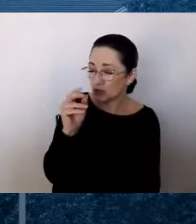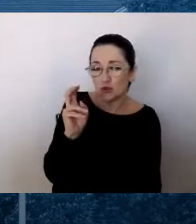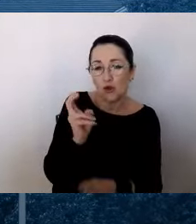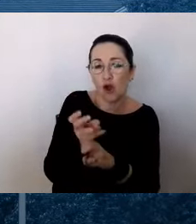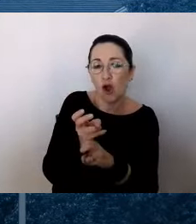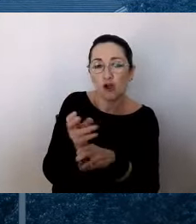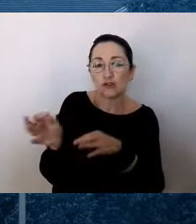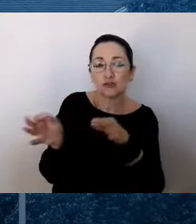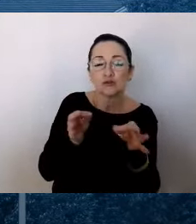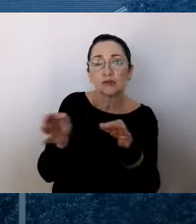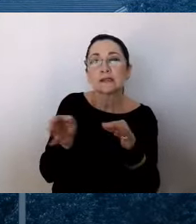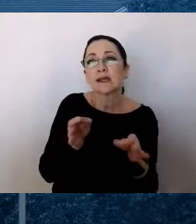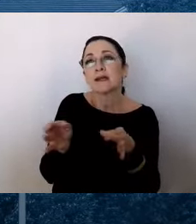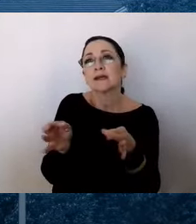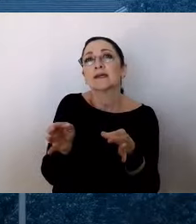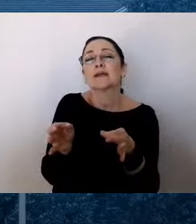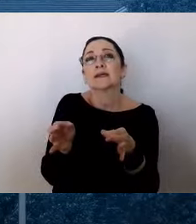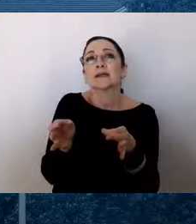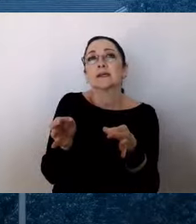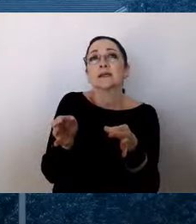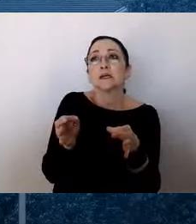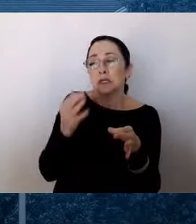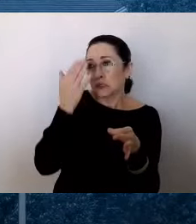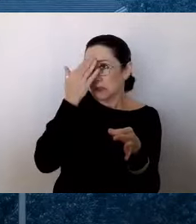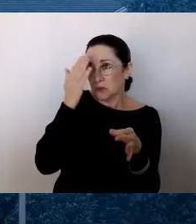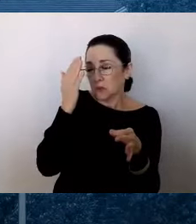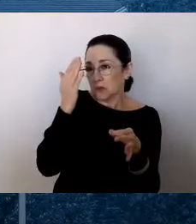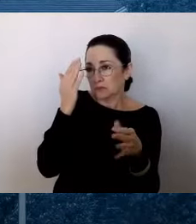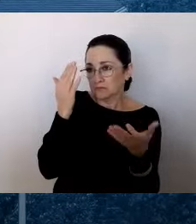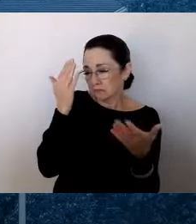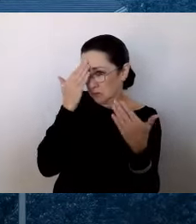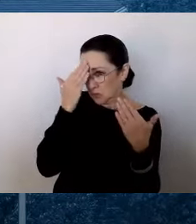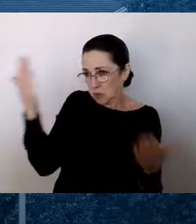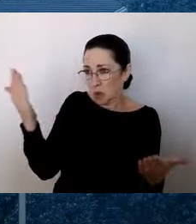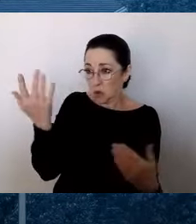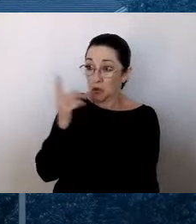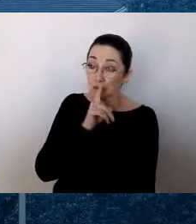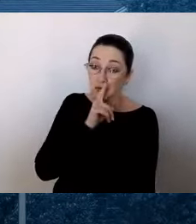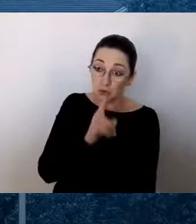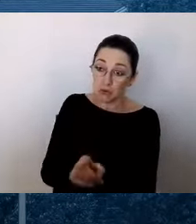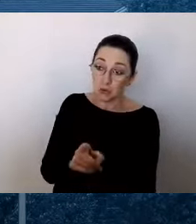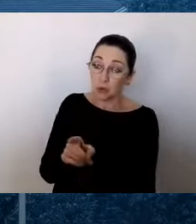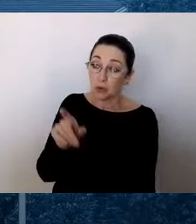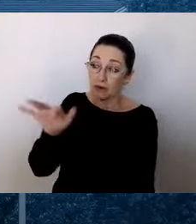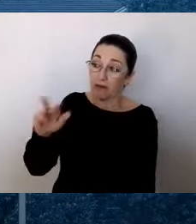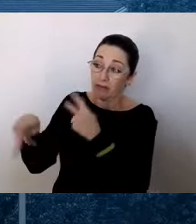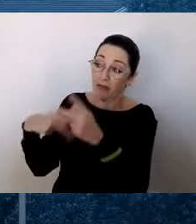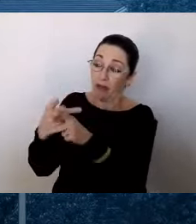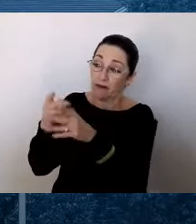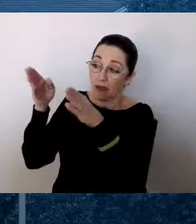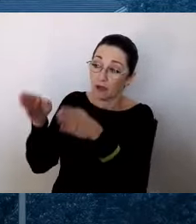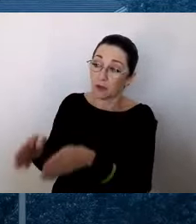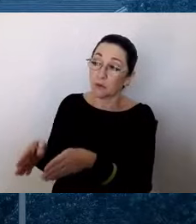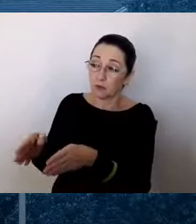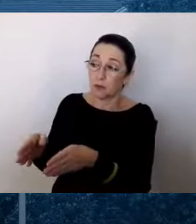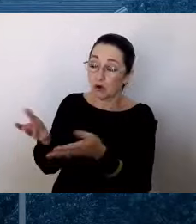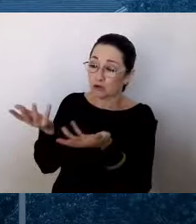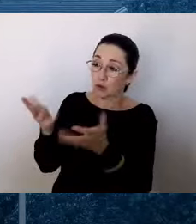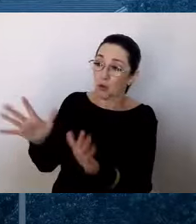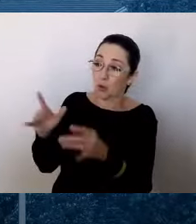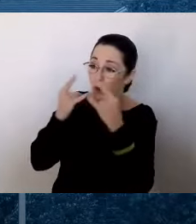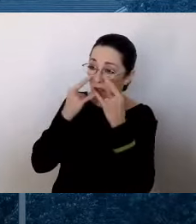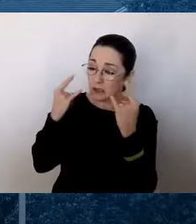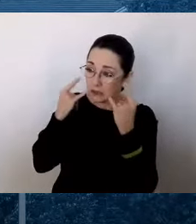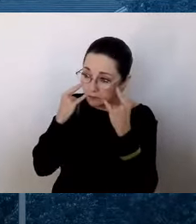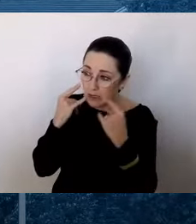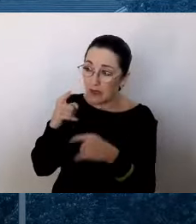some correlation between, the objection to mask wearing and the things that we're doing